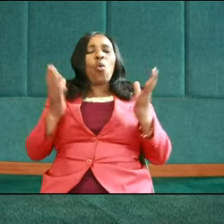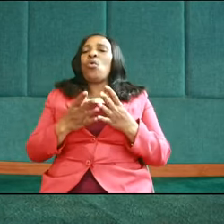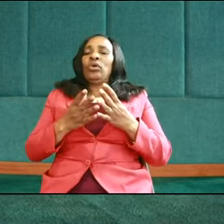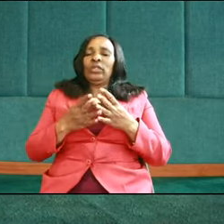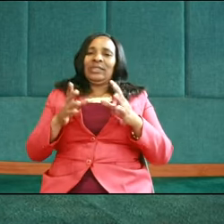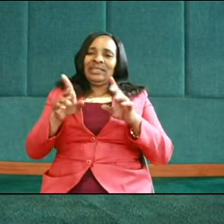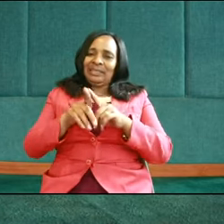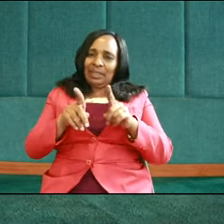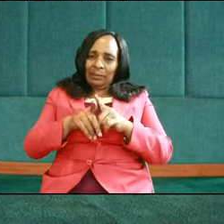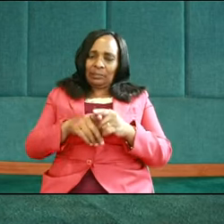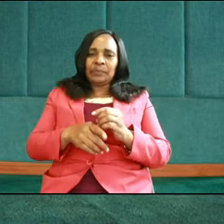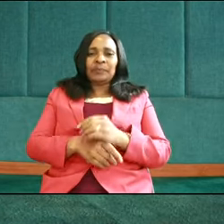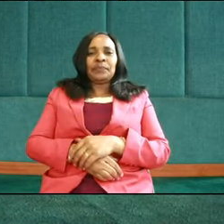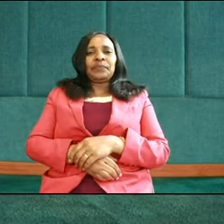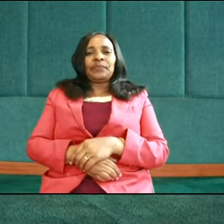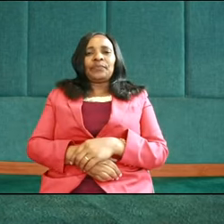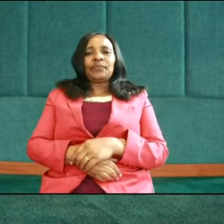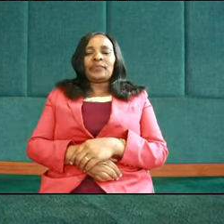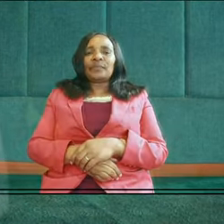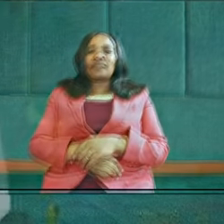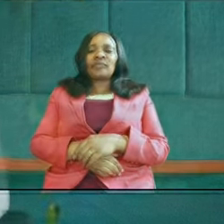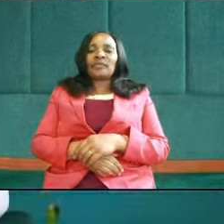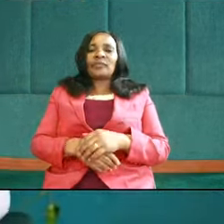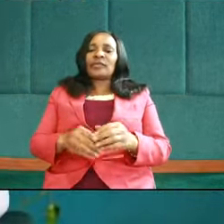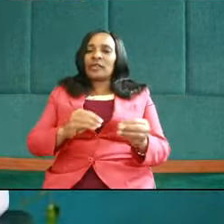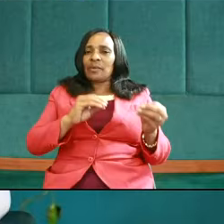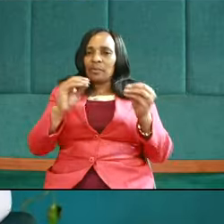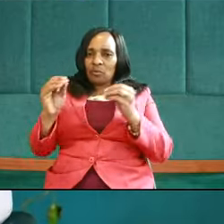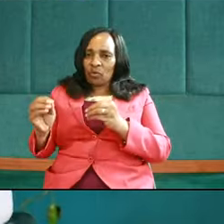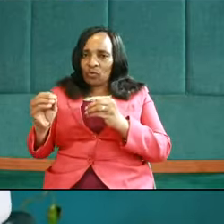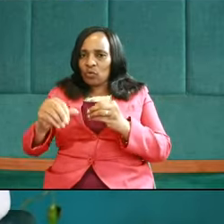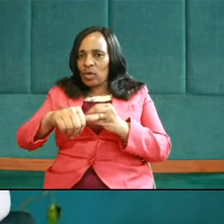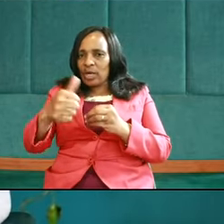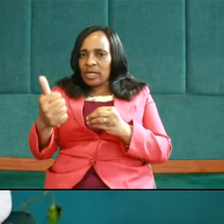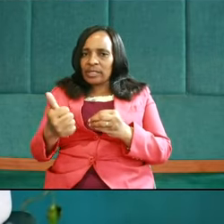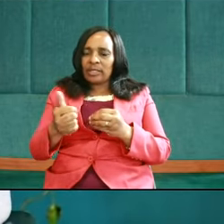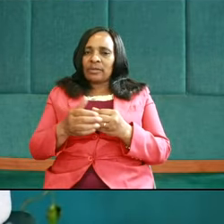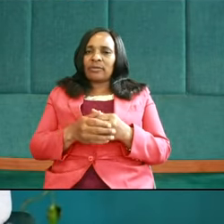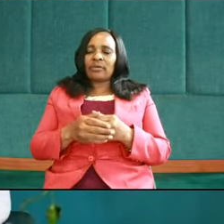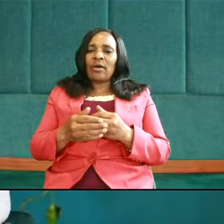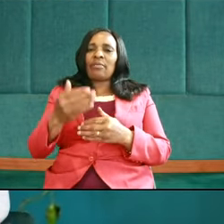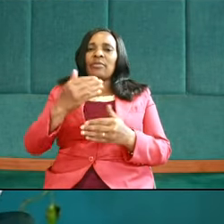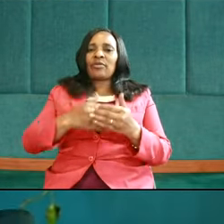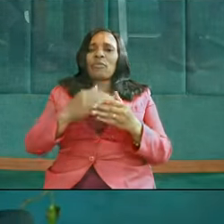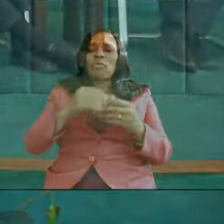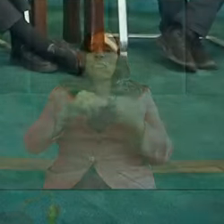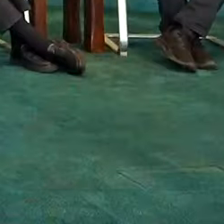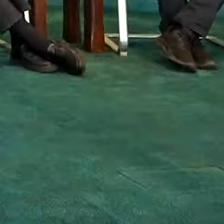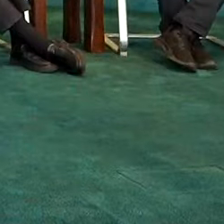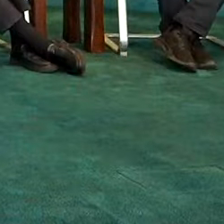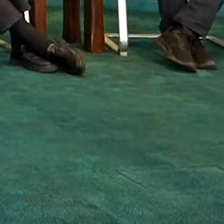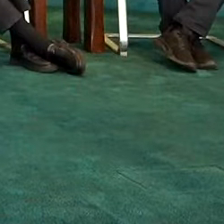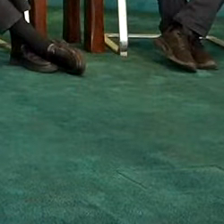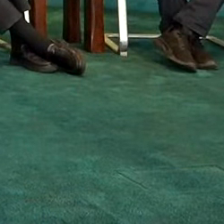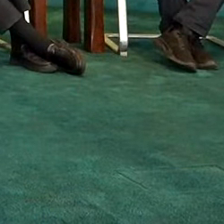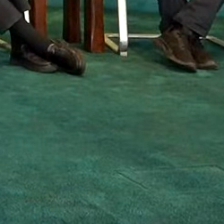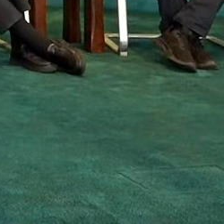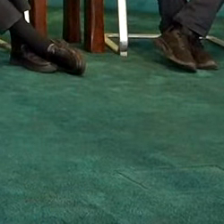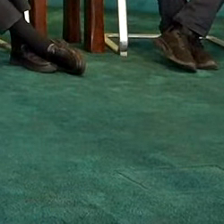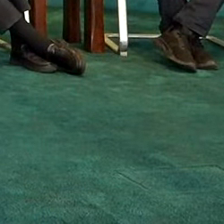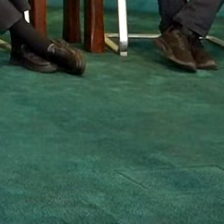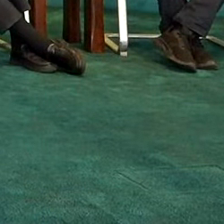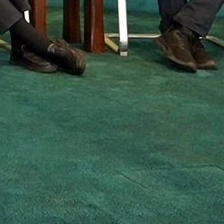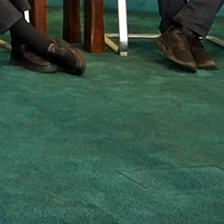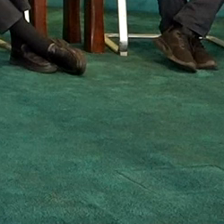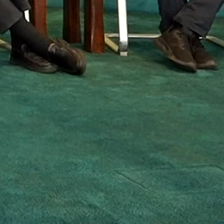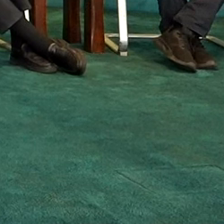the sin. Yeah. So we'll go to the next one. Before I continue, I would want to comment on